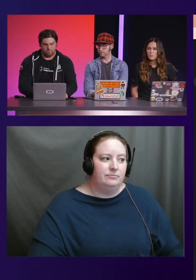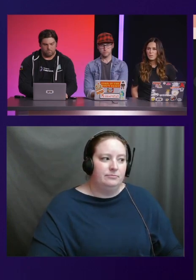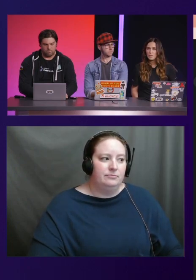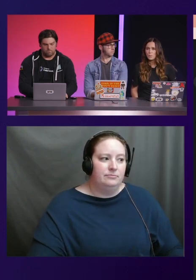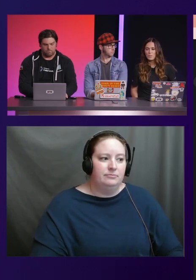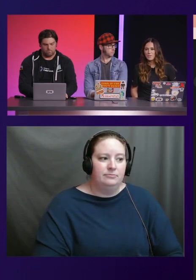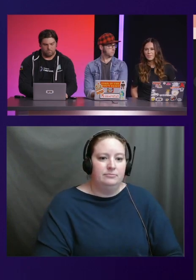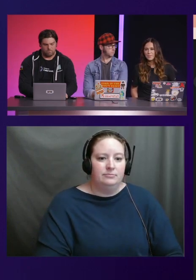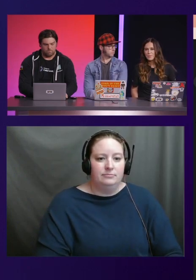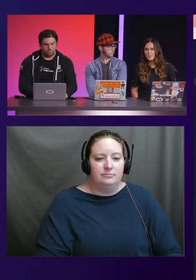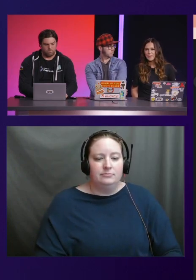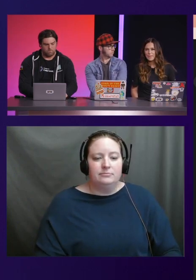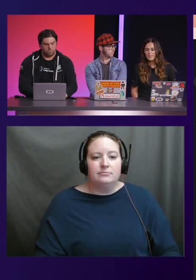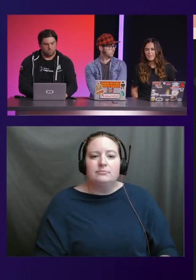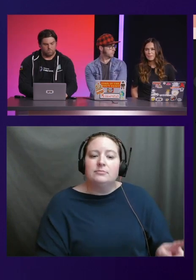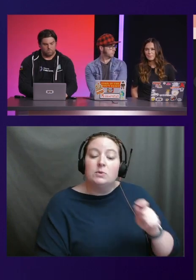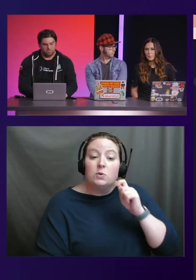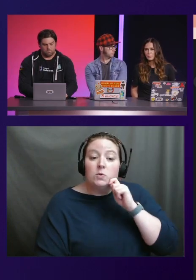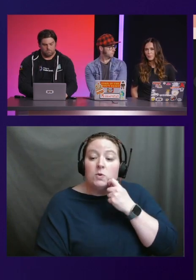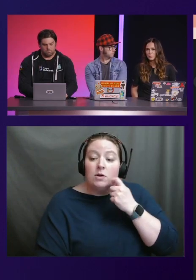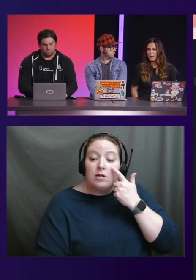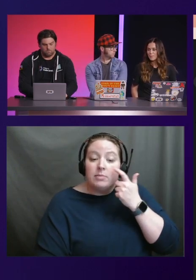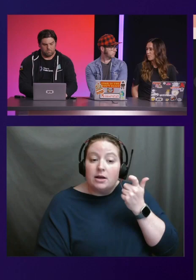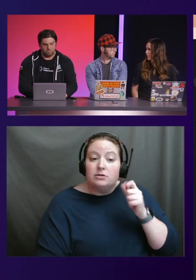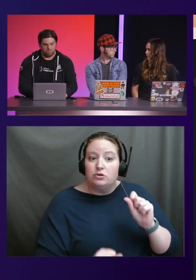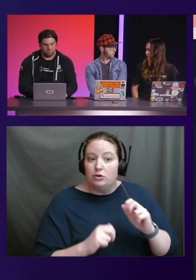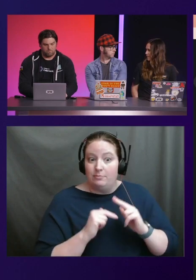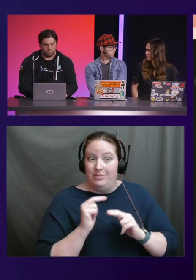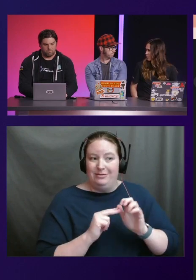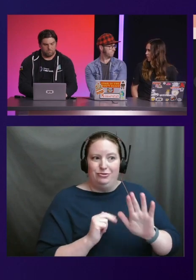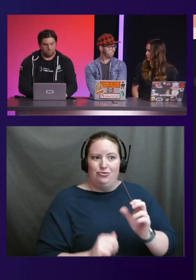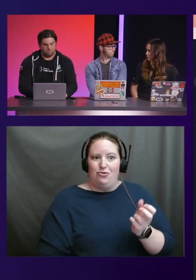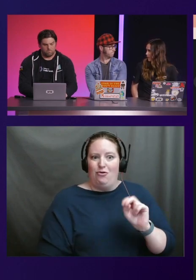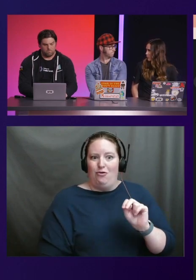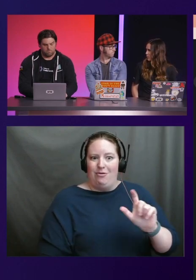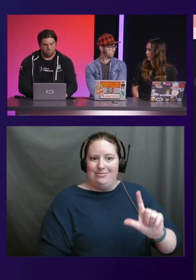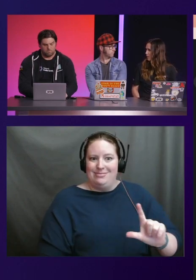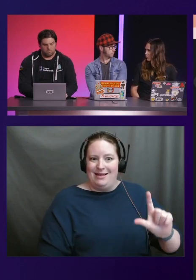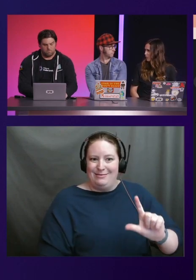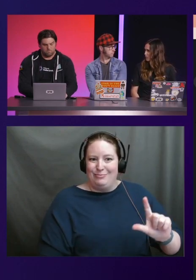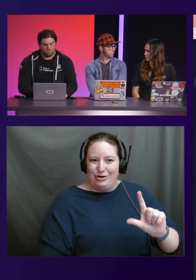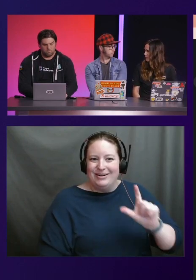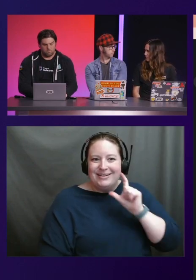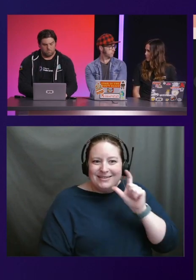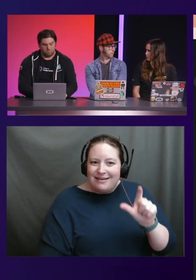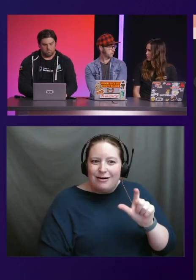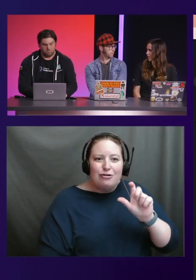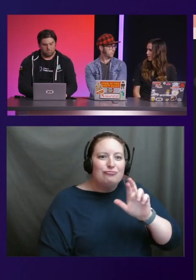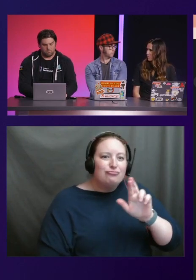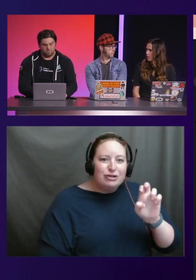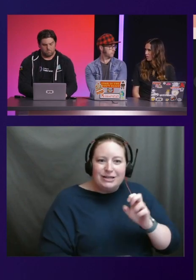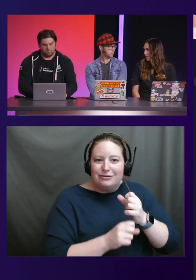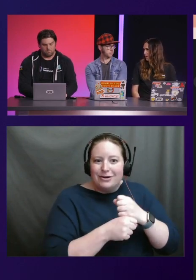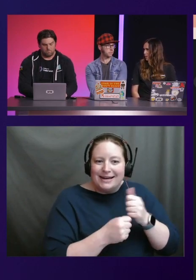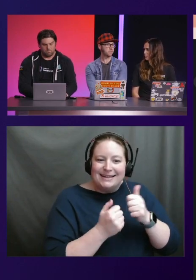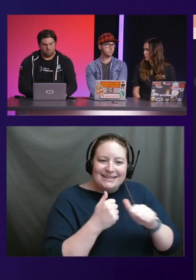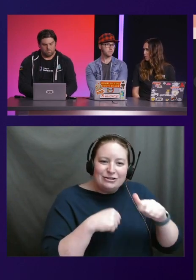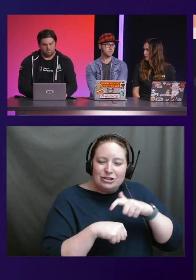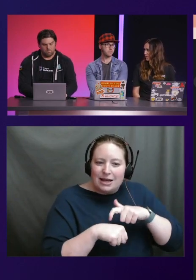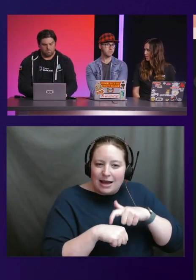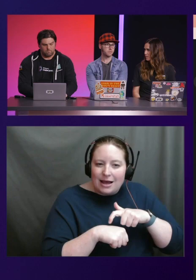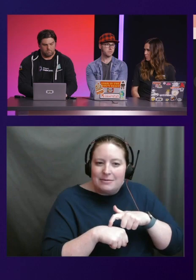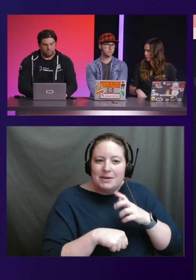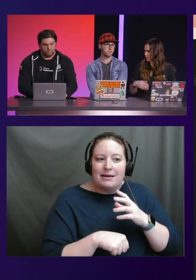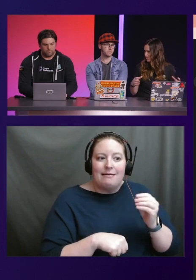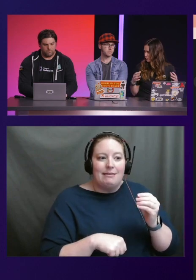This is really cool because you could build your own library, and so you're not recreating the wheel every single time, and